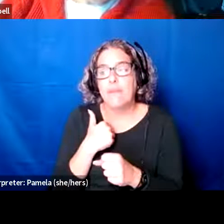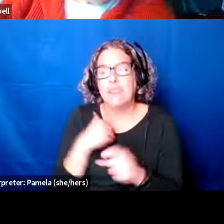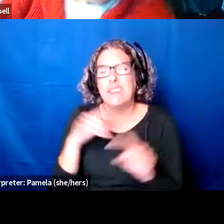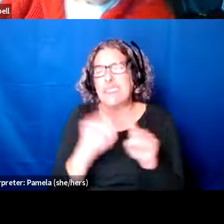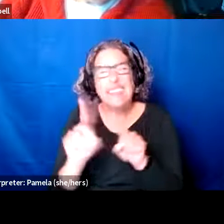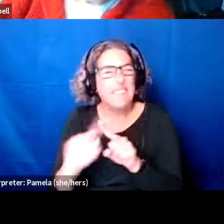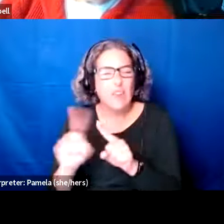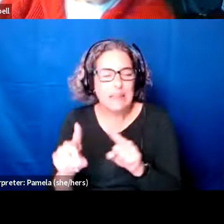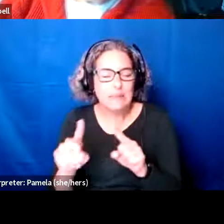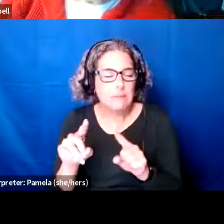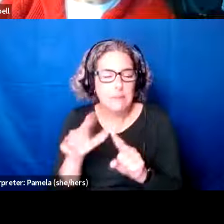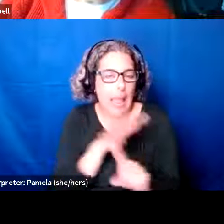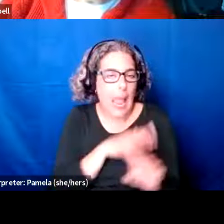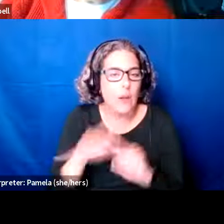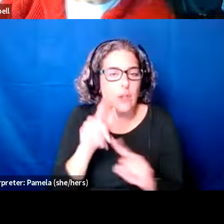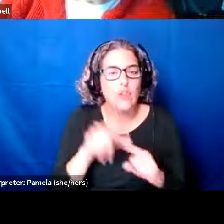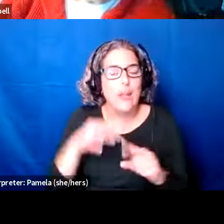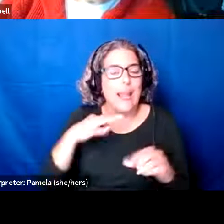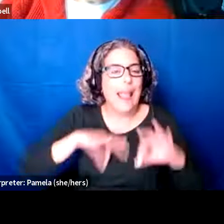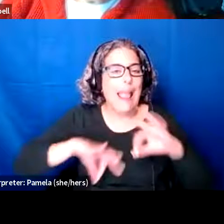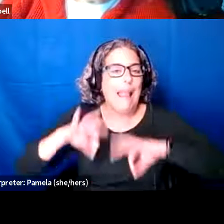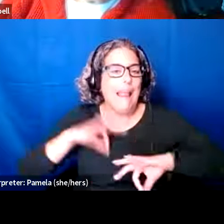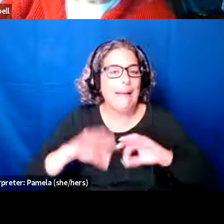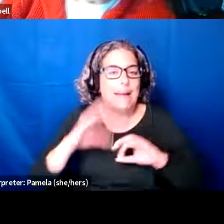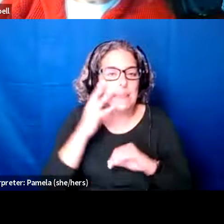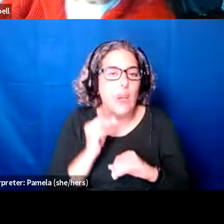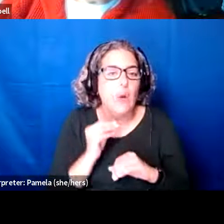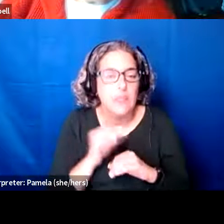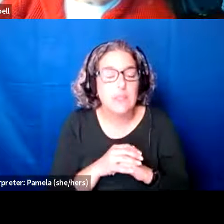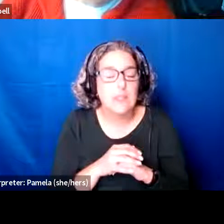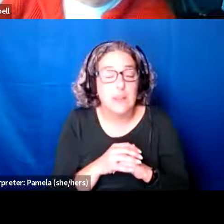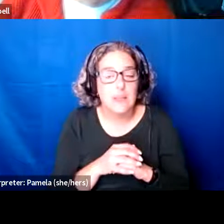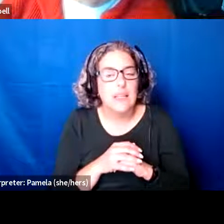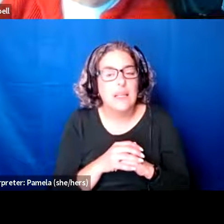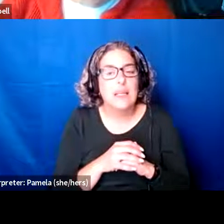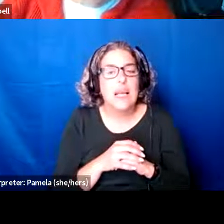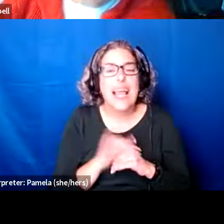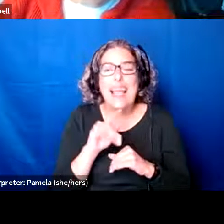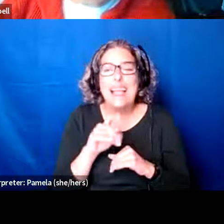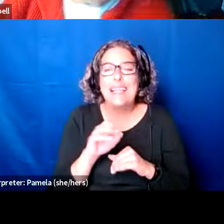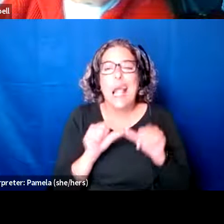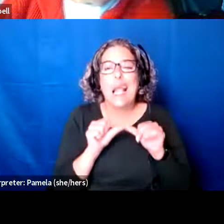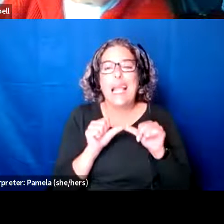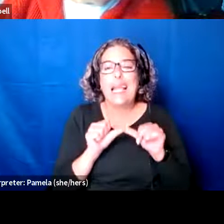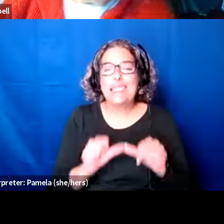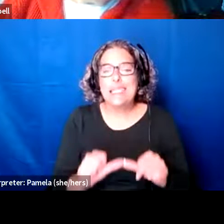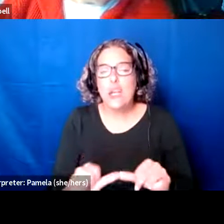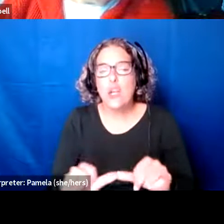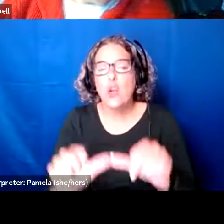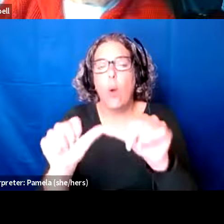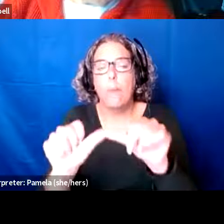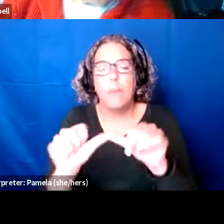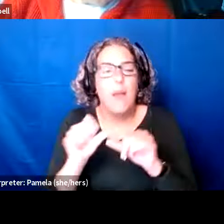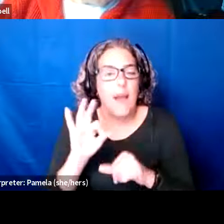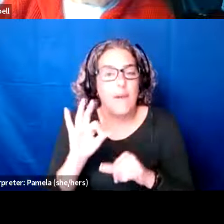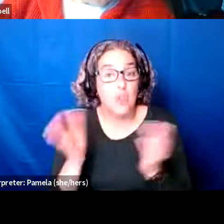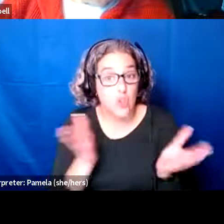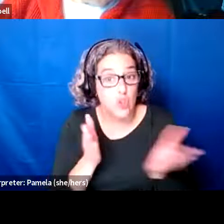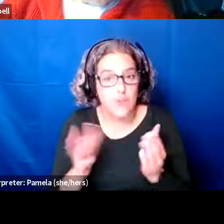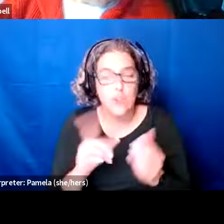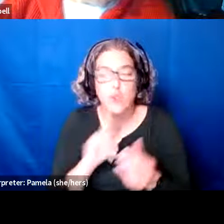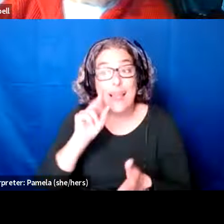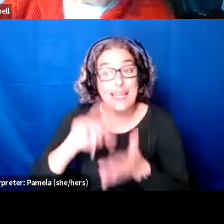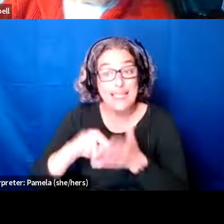employment settings to gain experience. So it's kind of a continuum of services. Supported employment really is intended after